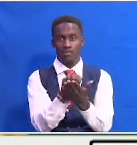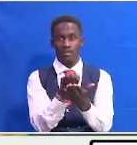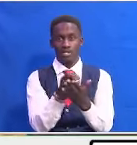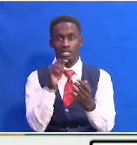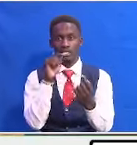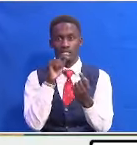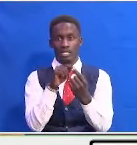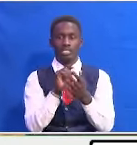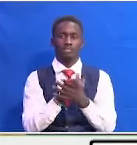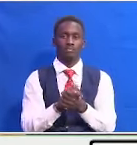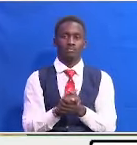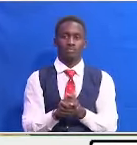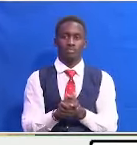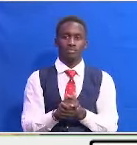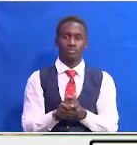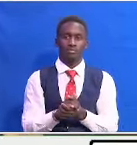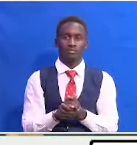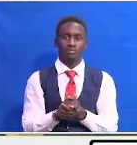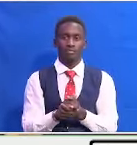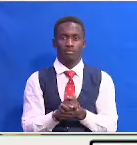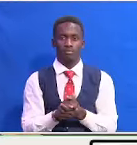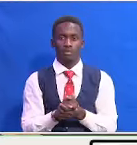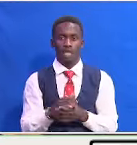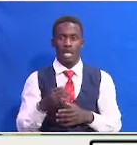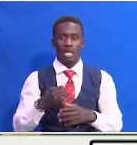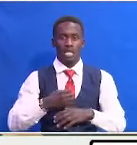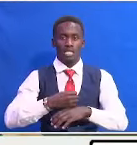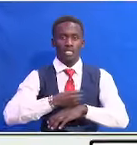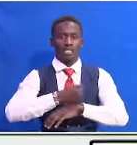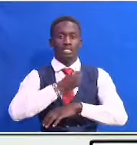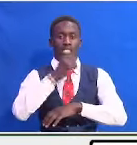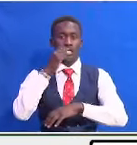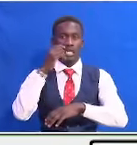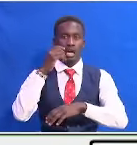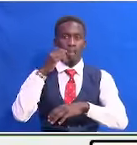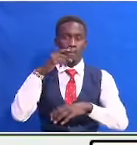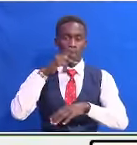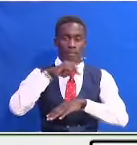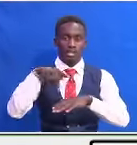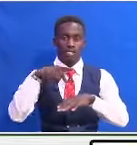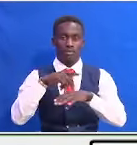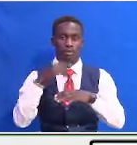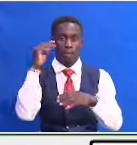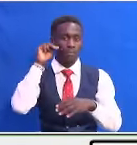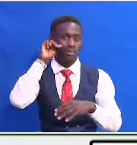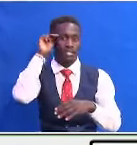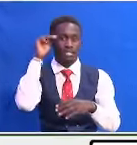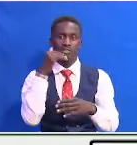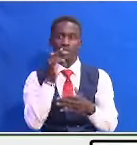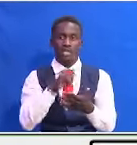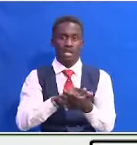test. In his ruling, Senior Principal Magistrate Kipkirui Kibelun ruled that the